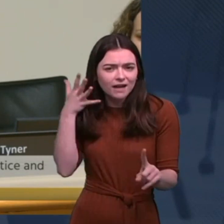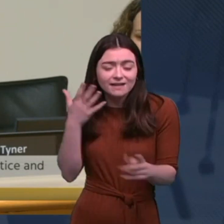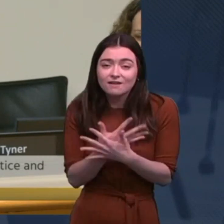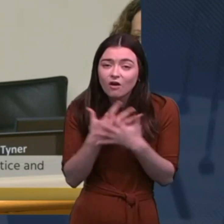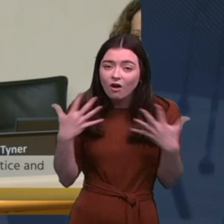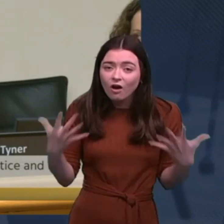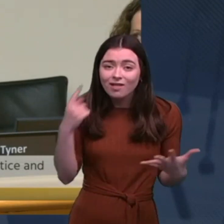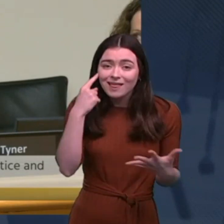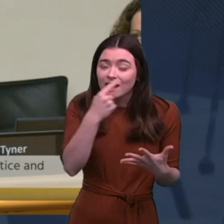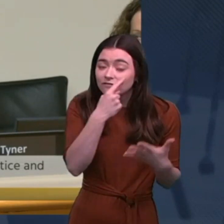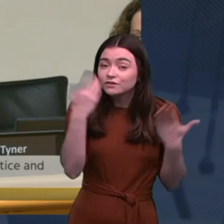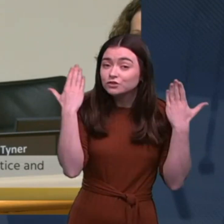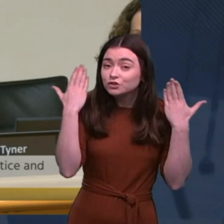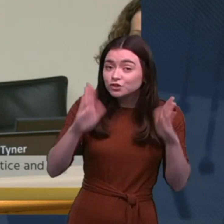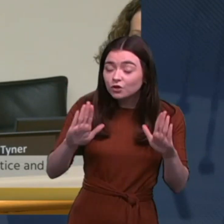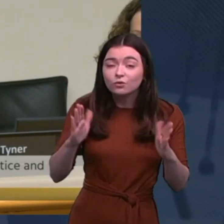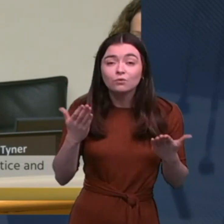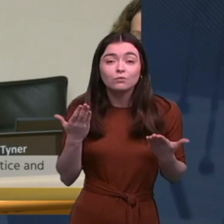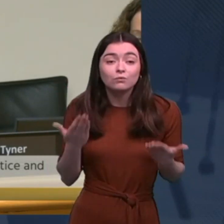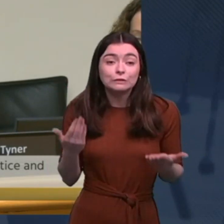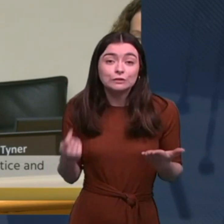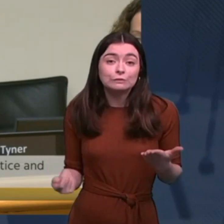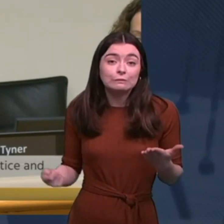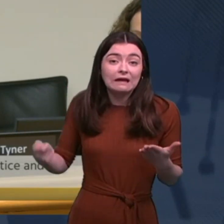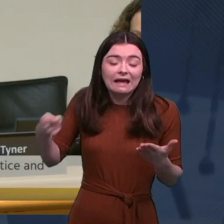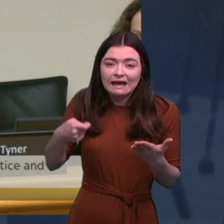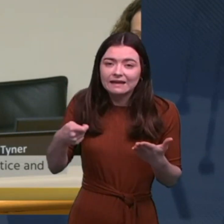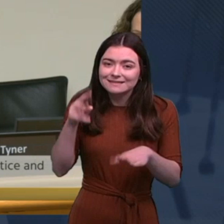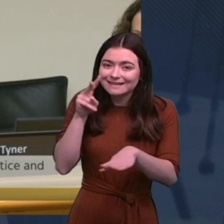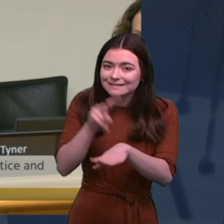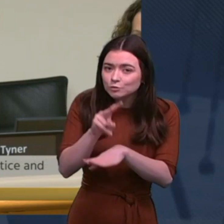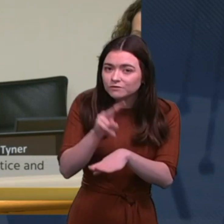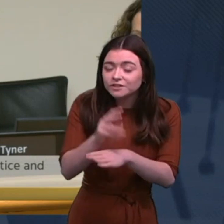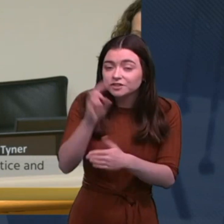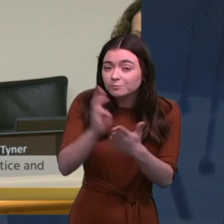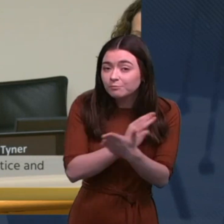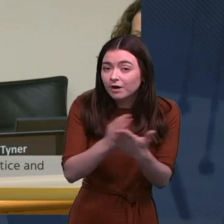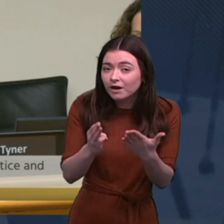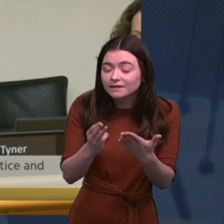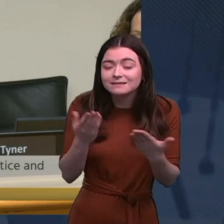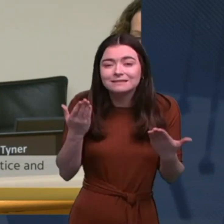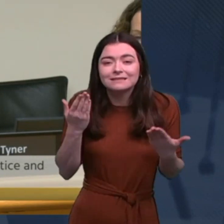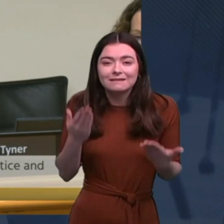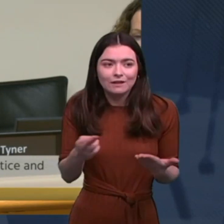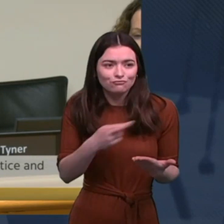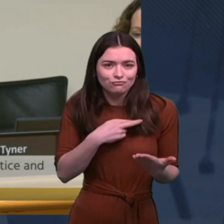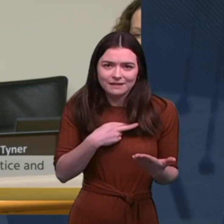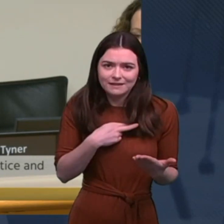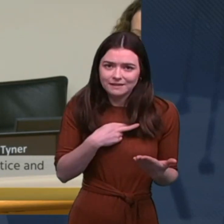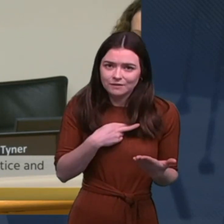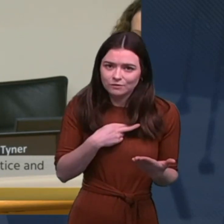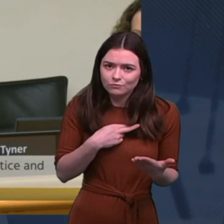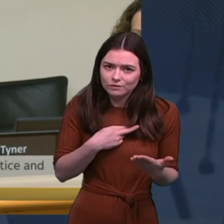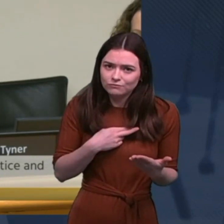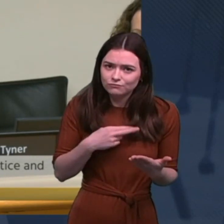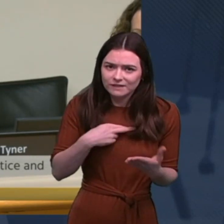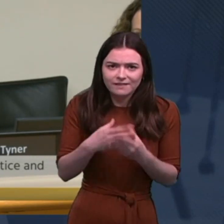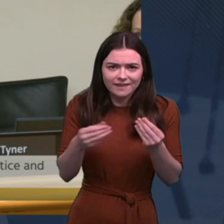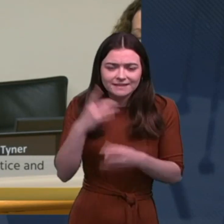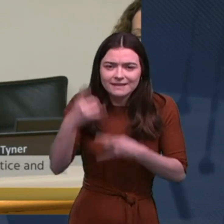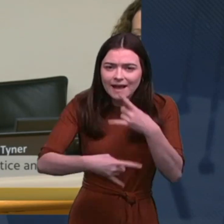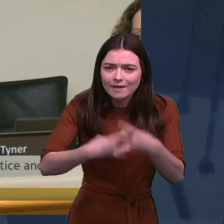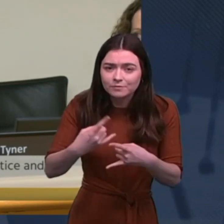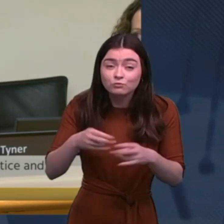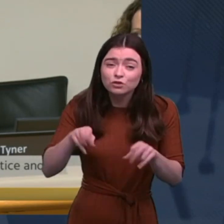the evidence shows that once you add on that supervision component, that's where the magic happens. We could charge for